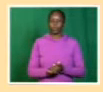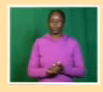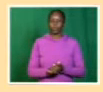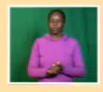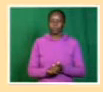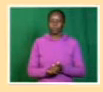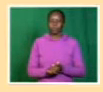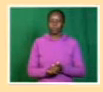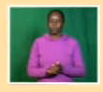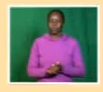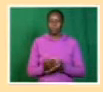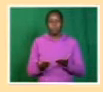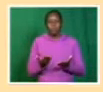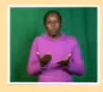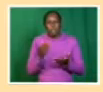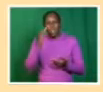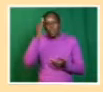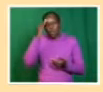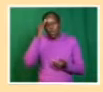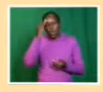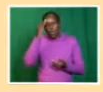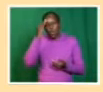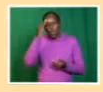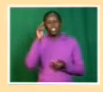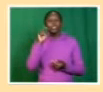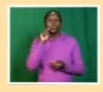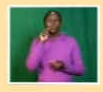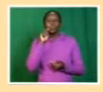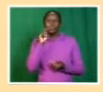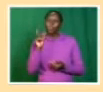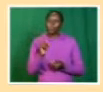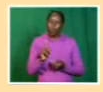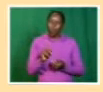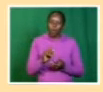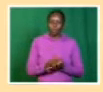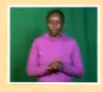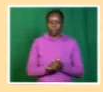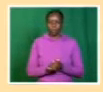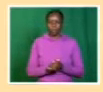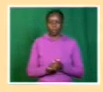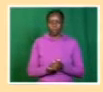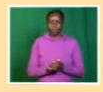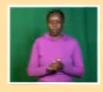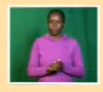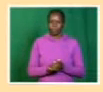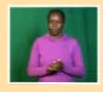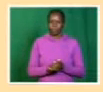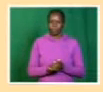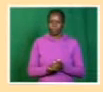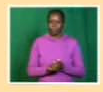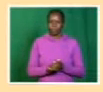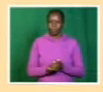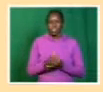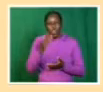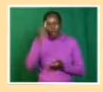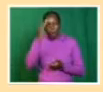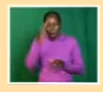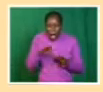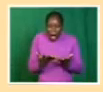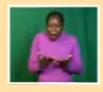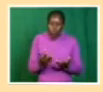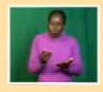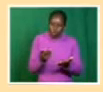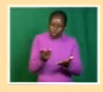The knowledge that you require for you to understand this topic very well, you should have covered, you should know how to